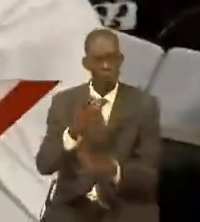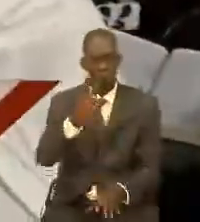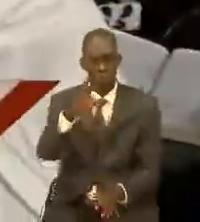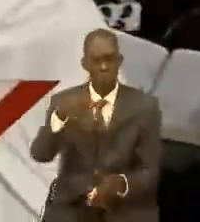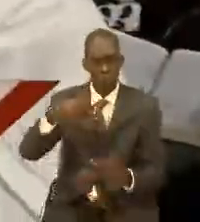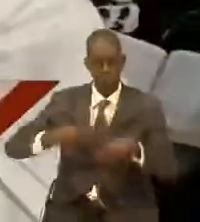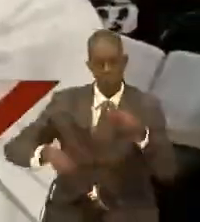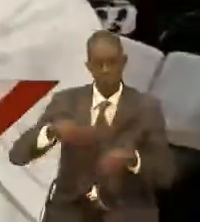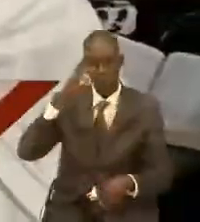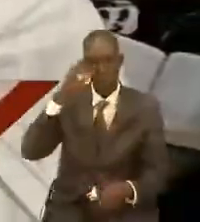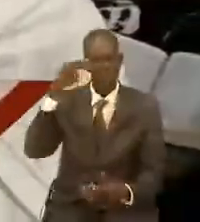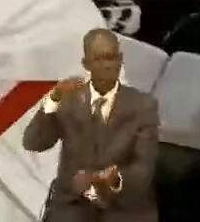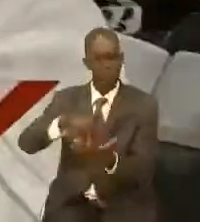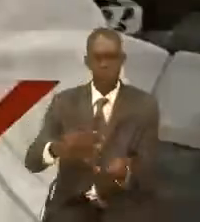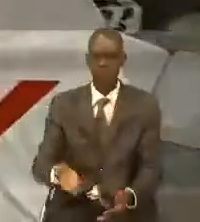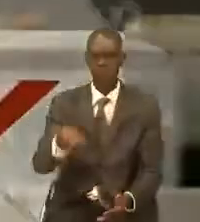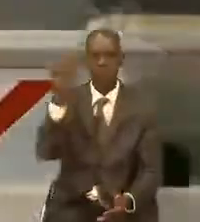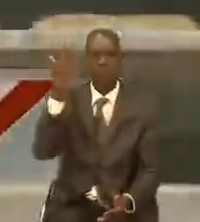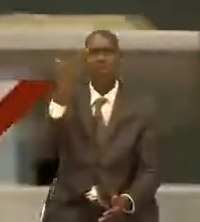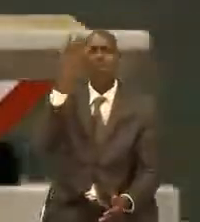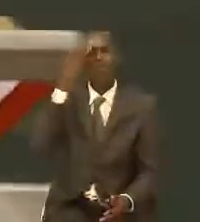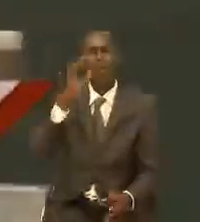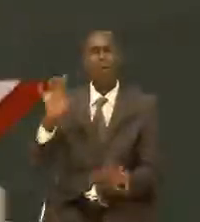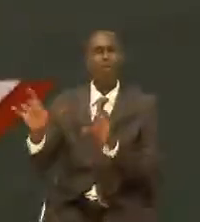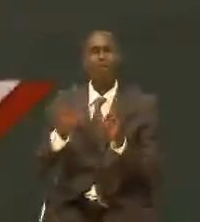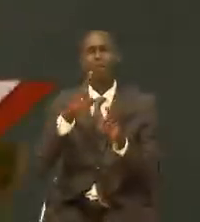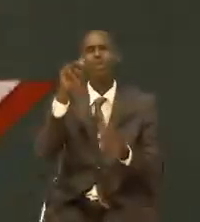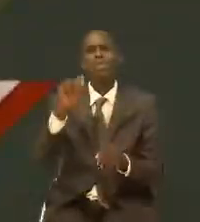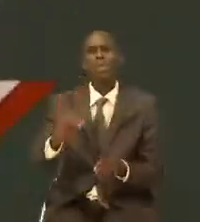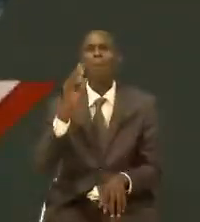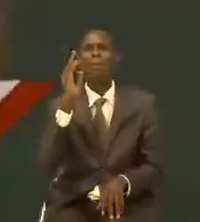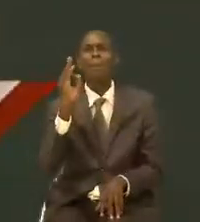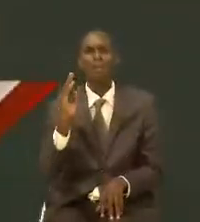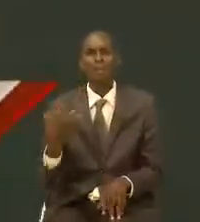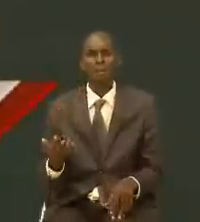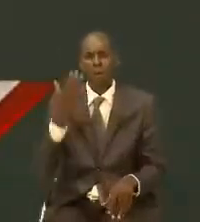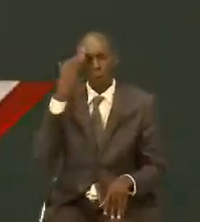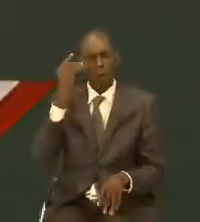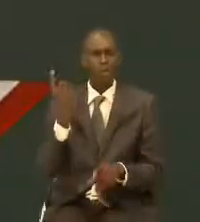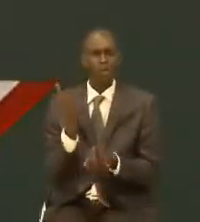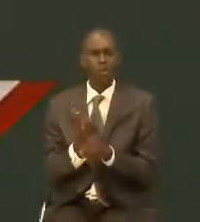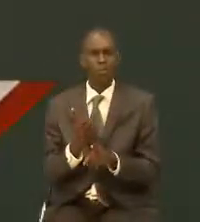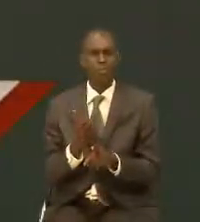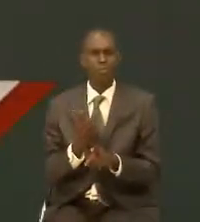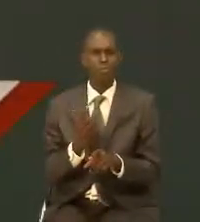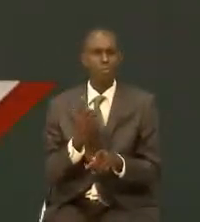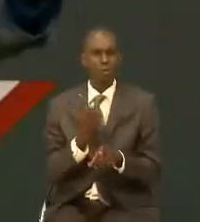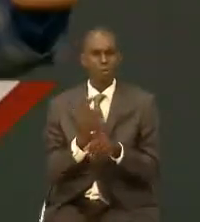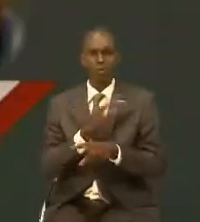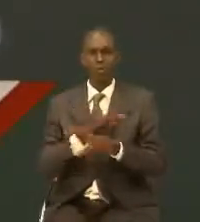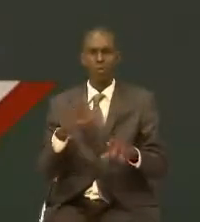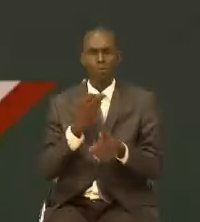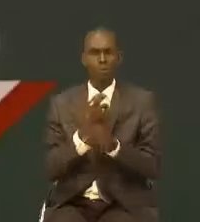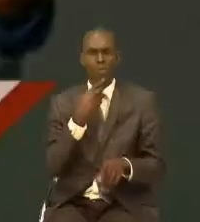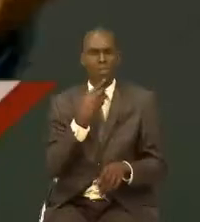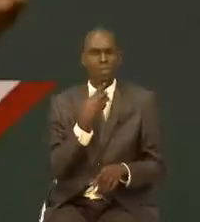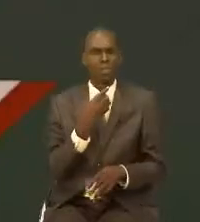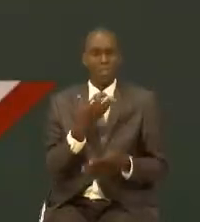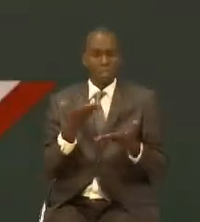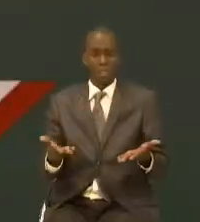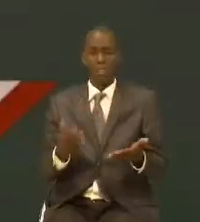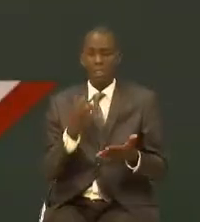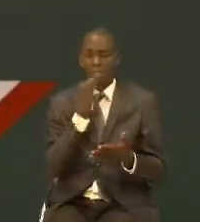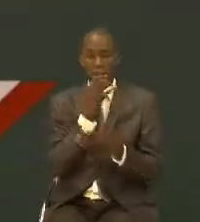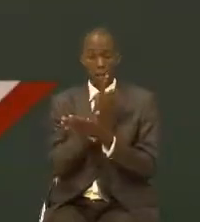we have to preach the gospel why don't we just say here is divine solution and then without